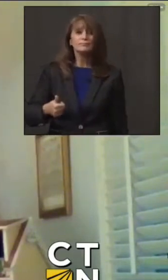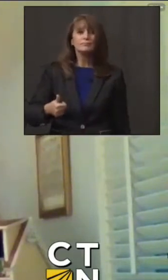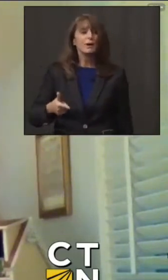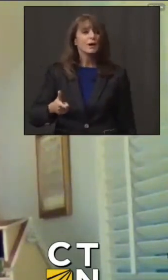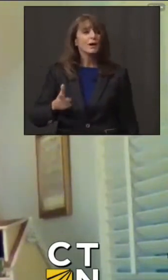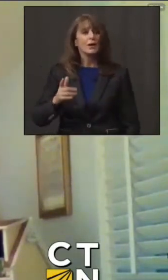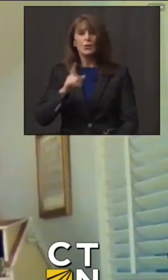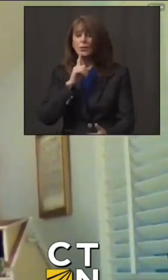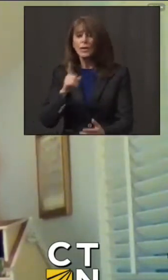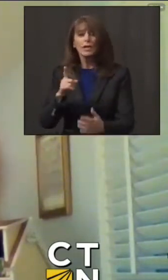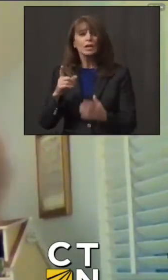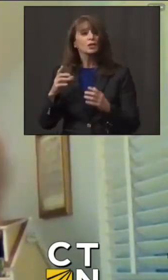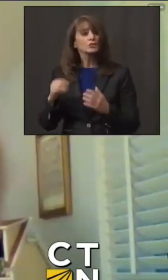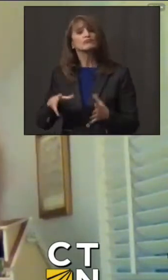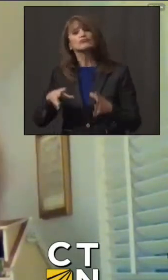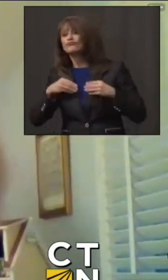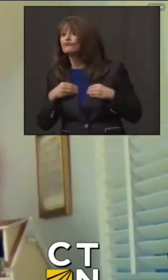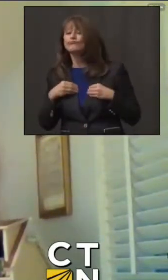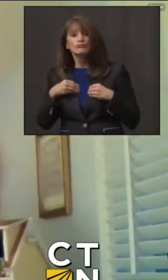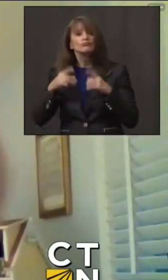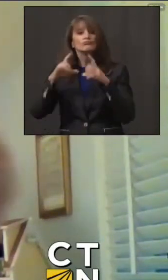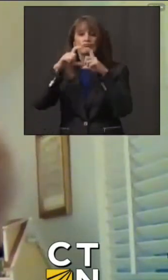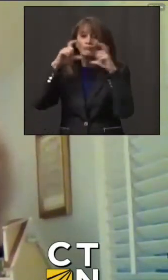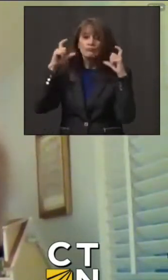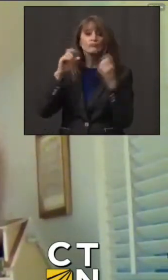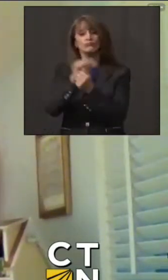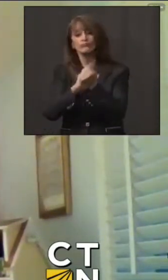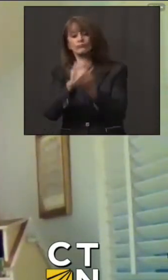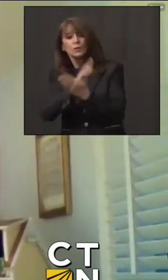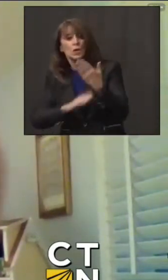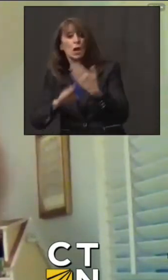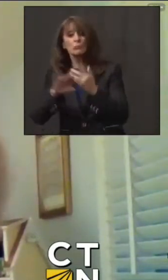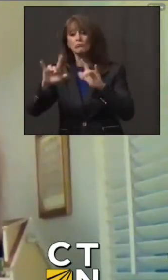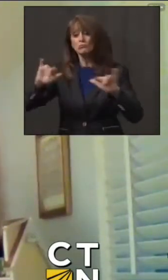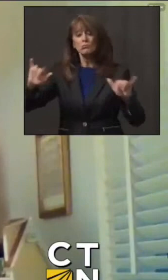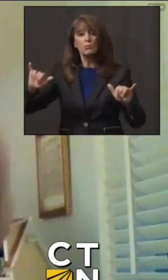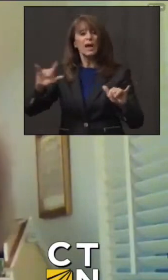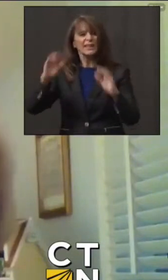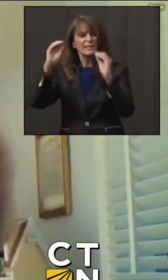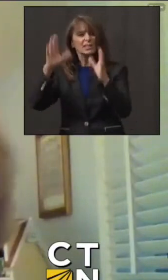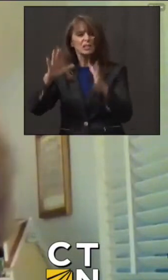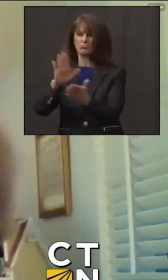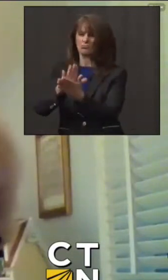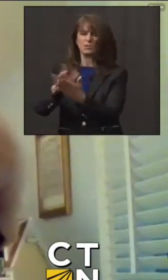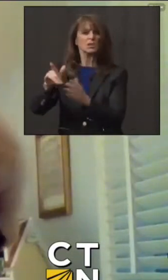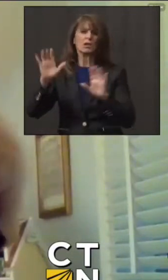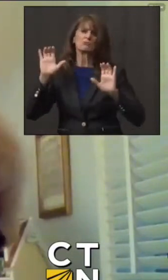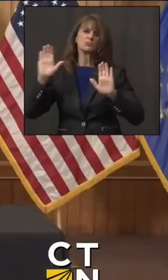wonderfully resilient, and the teachers have done a fabulous job.